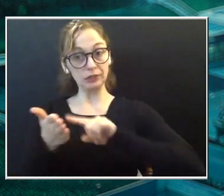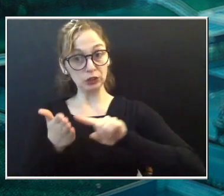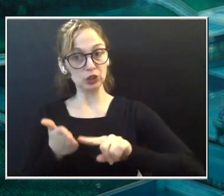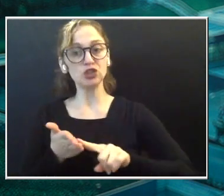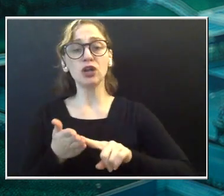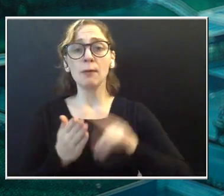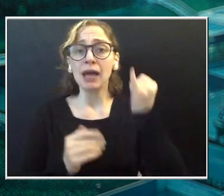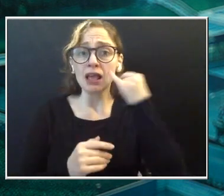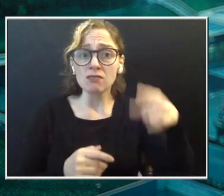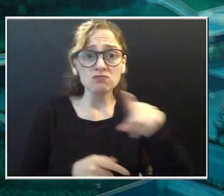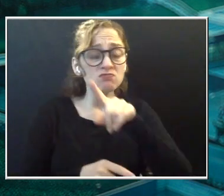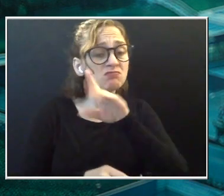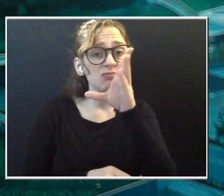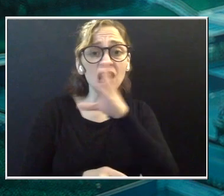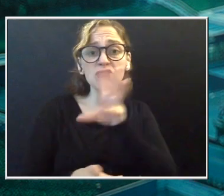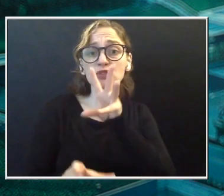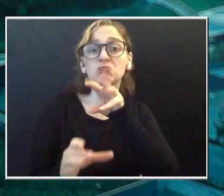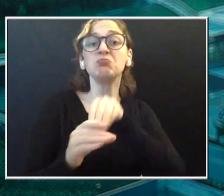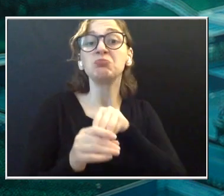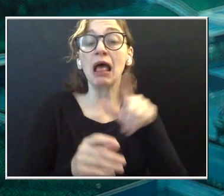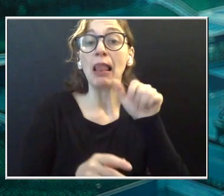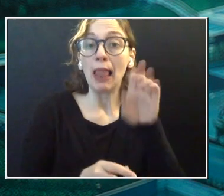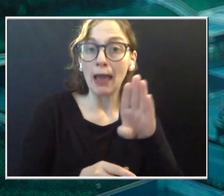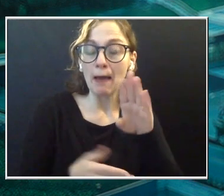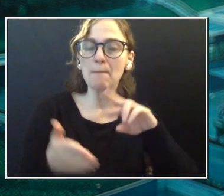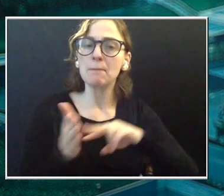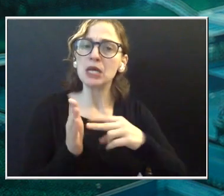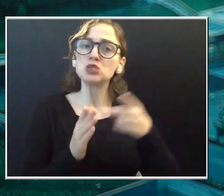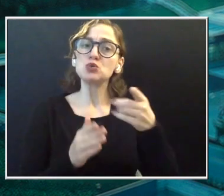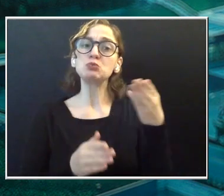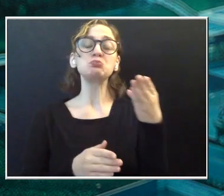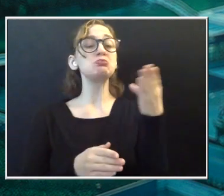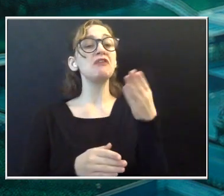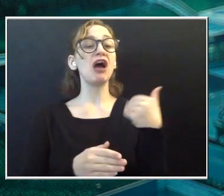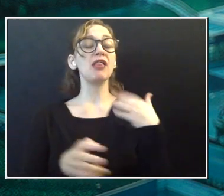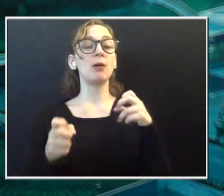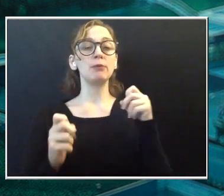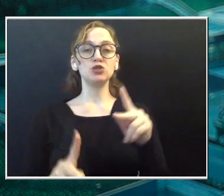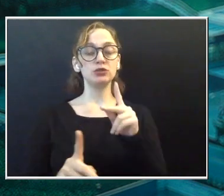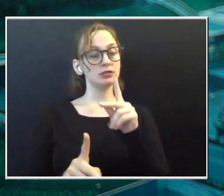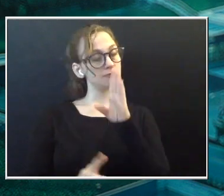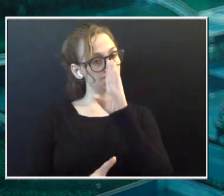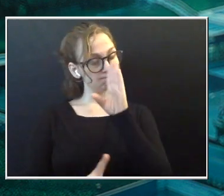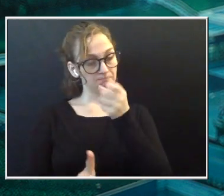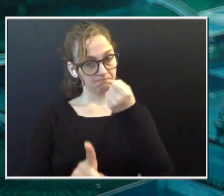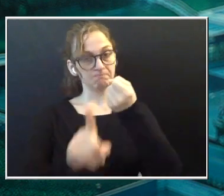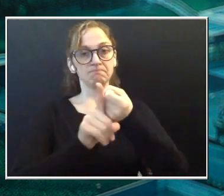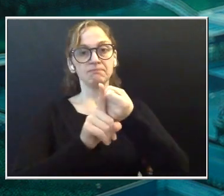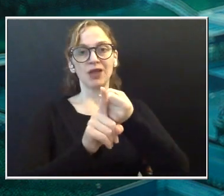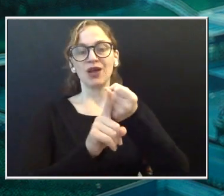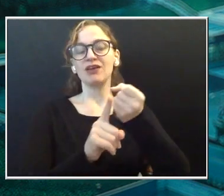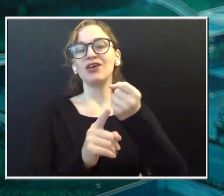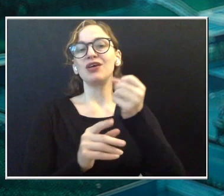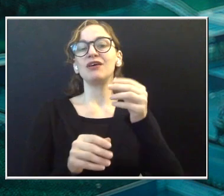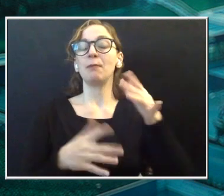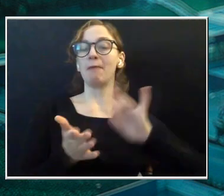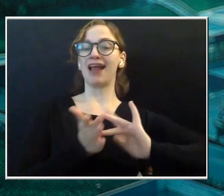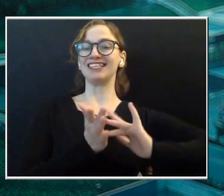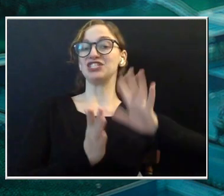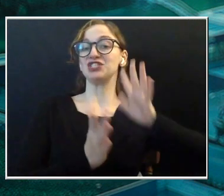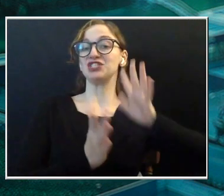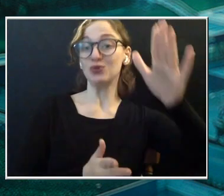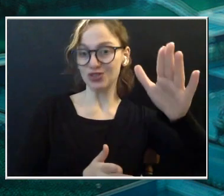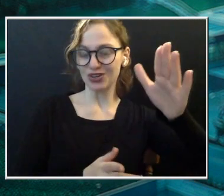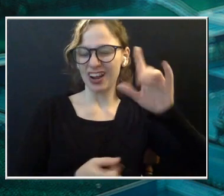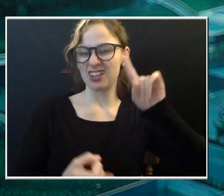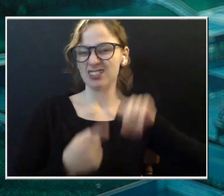directly affect the future of medicine until now. That's our main focus this morning. We'll get back to that in a moment, as well as check in with